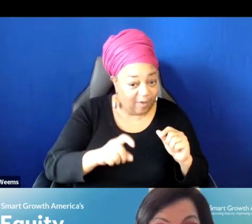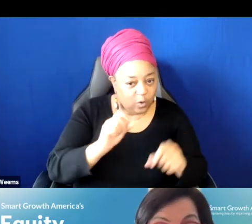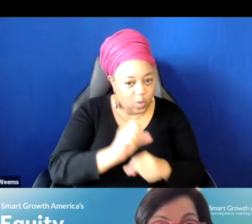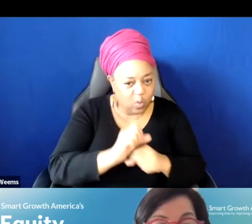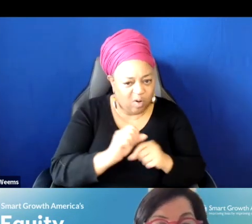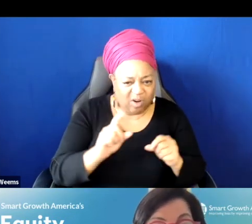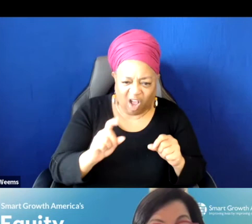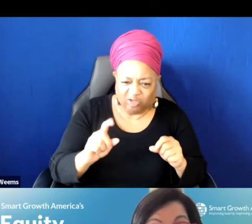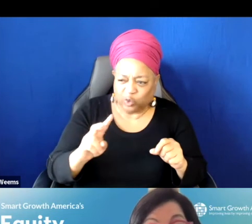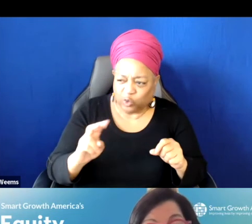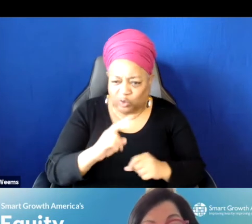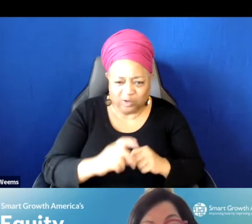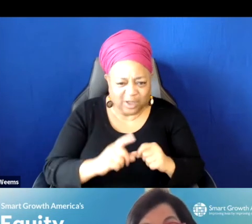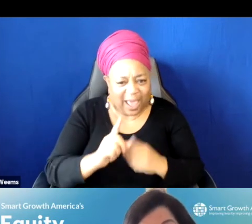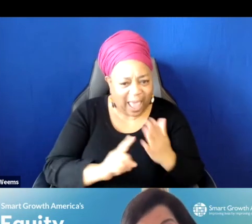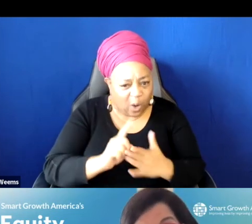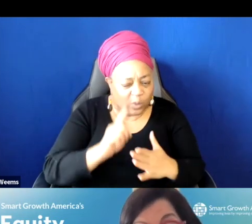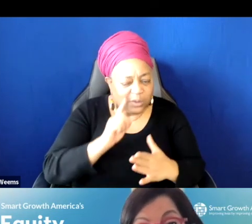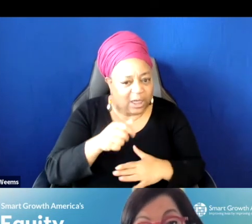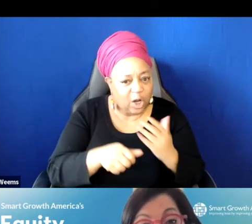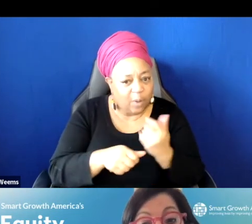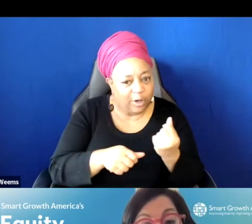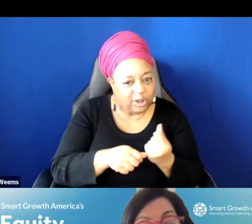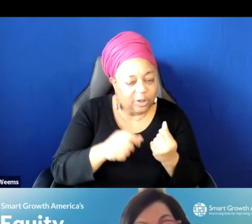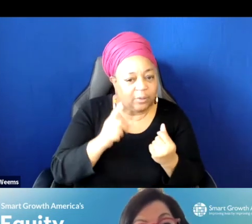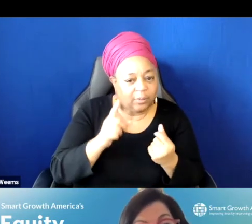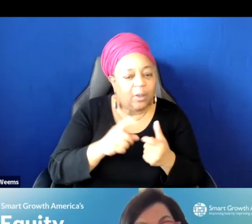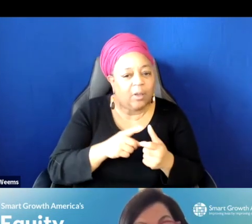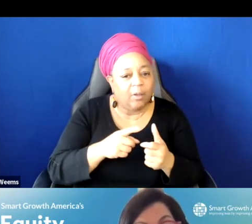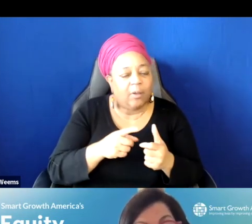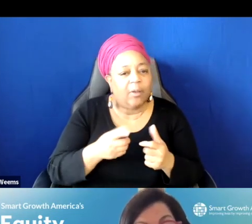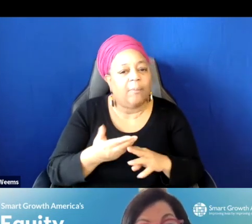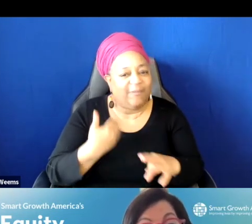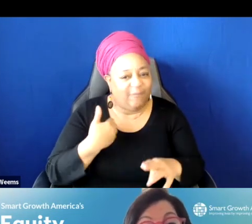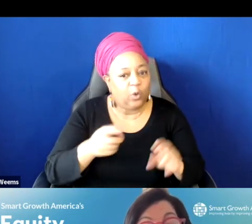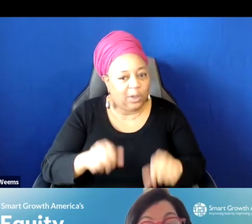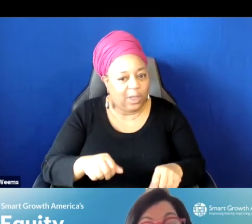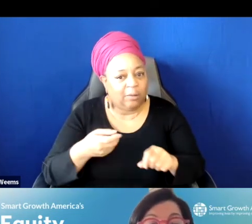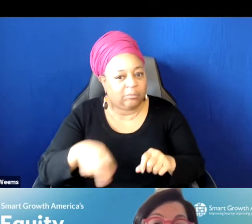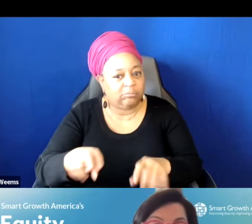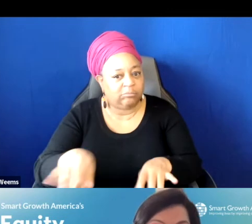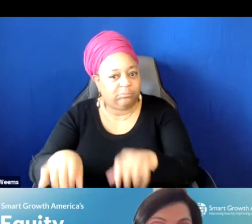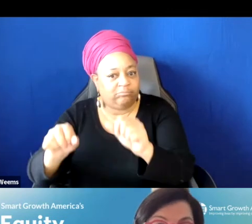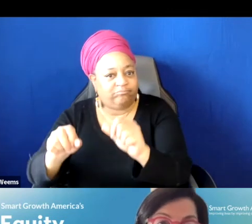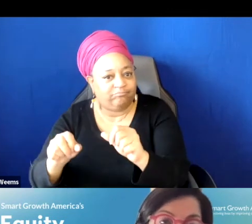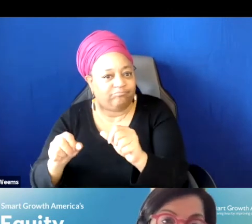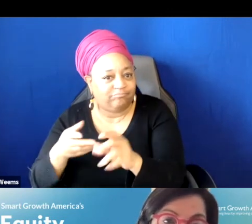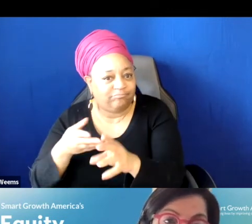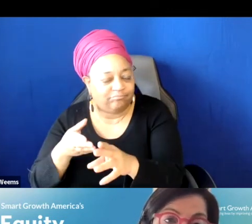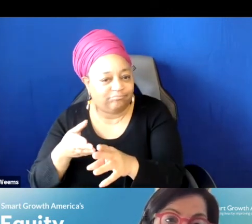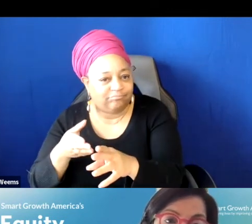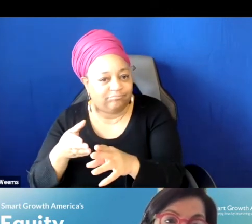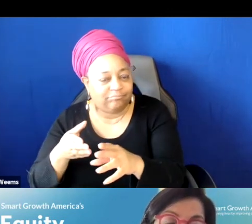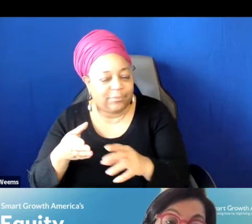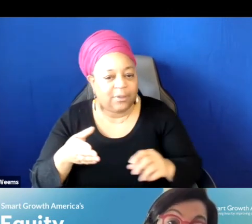of the challenges we saw just historically have been, yes, you can get an apprentice on the project, but if their project is only 2